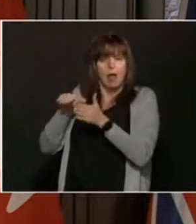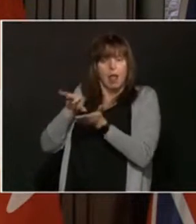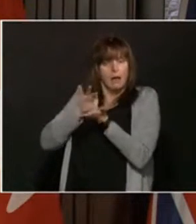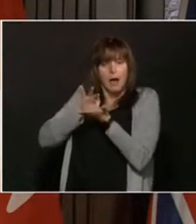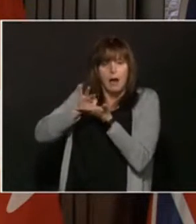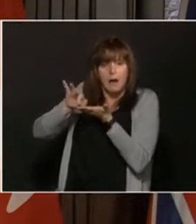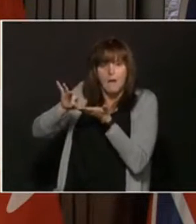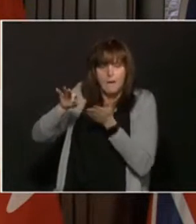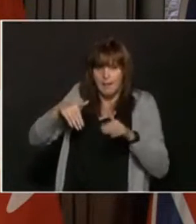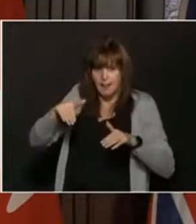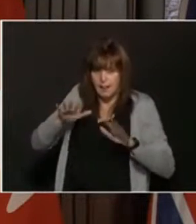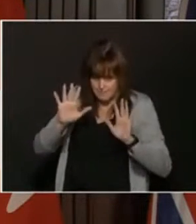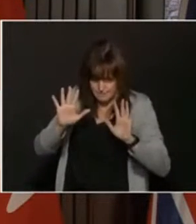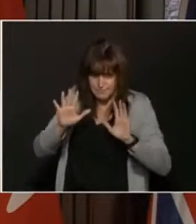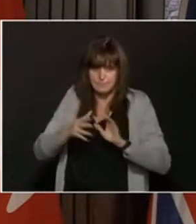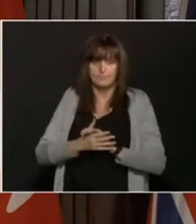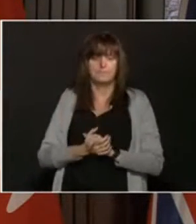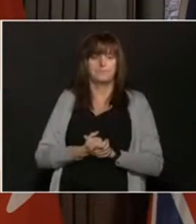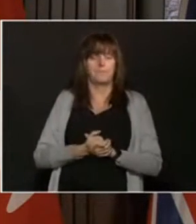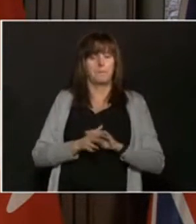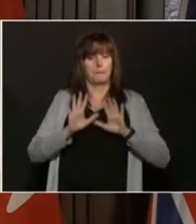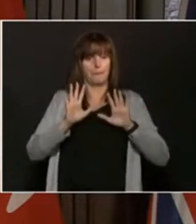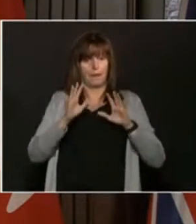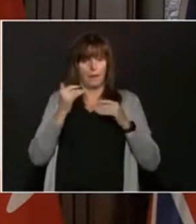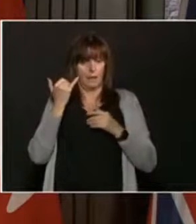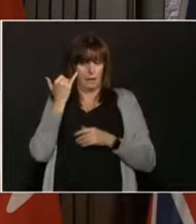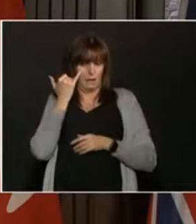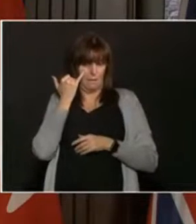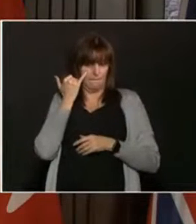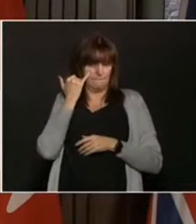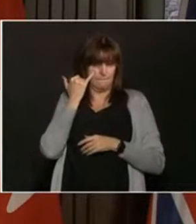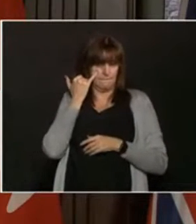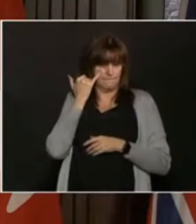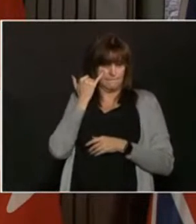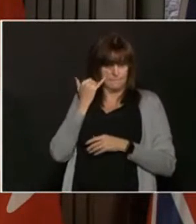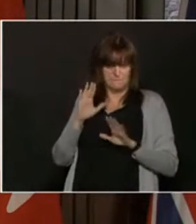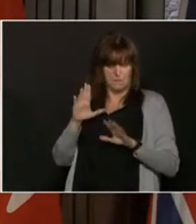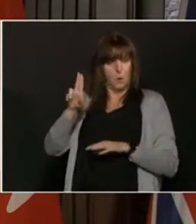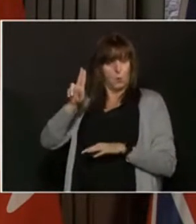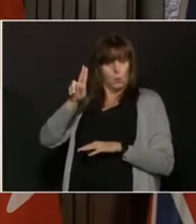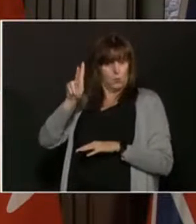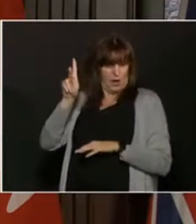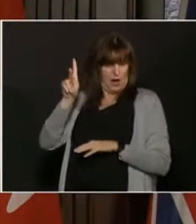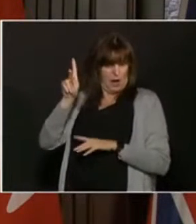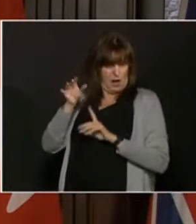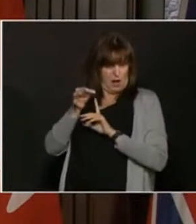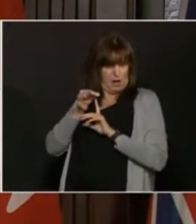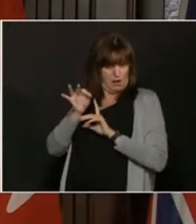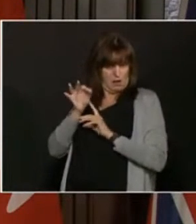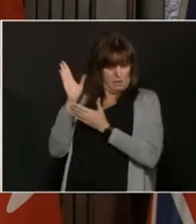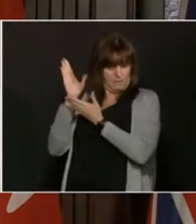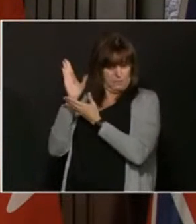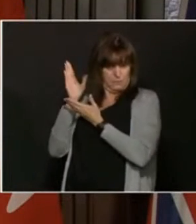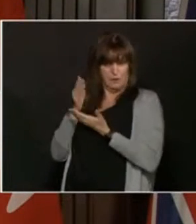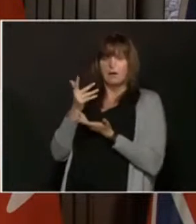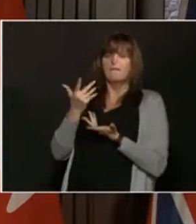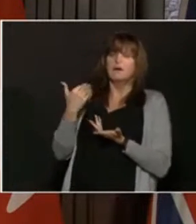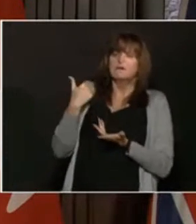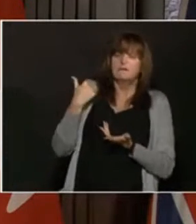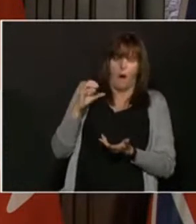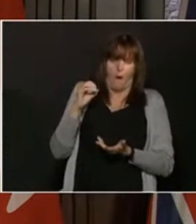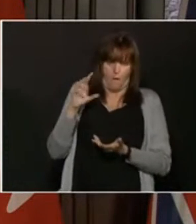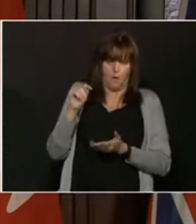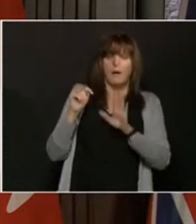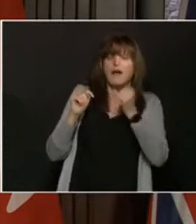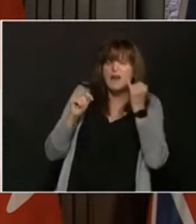the variant was imported into the province as early as October, you will see that curve now start slowly to edge up closer and closer to